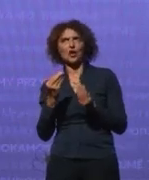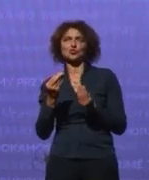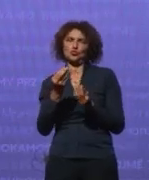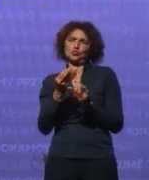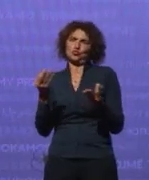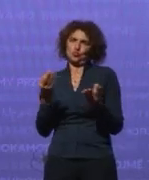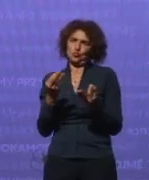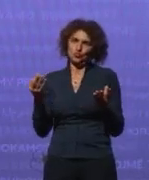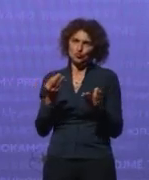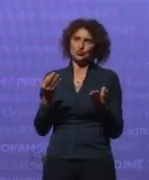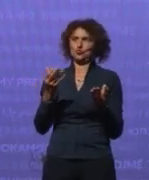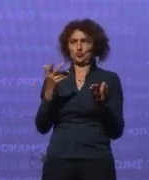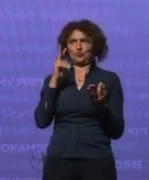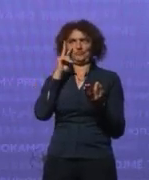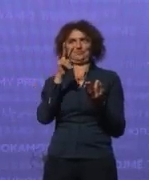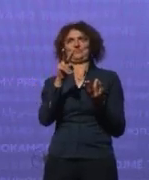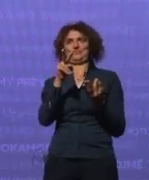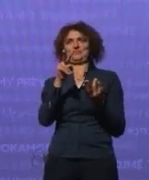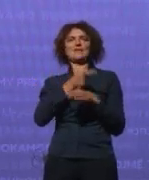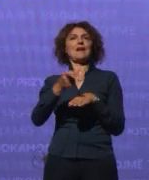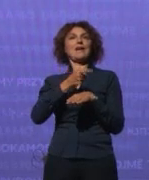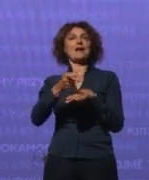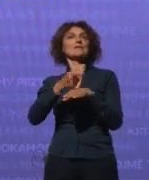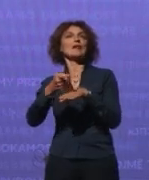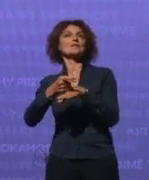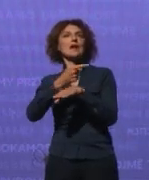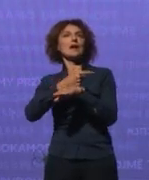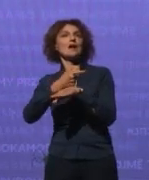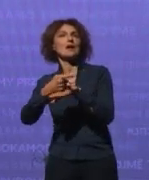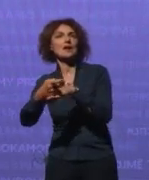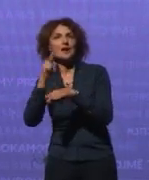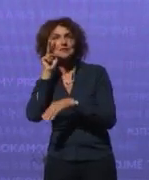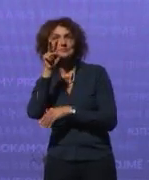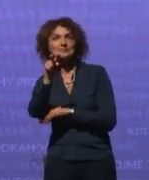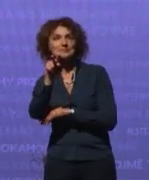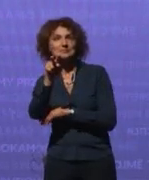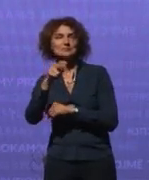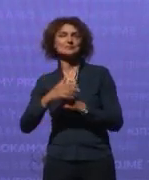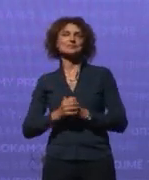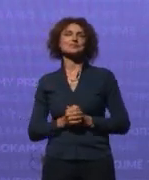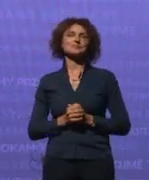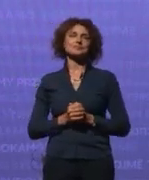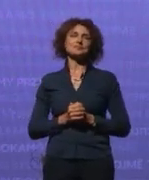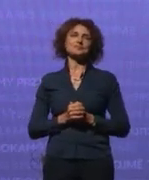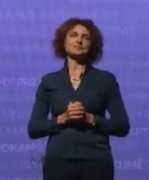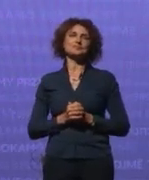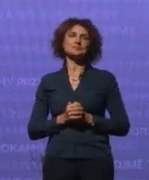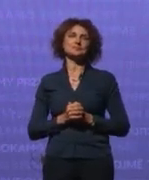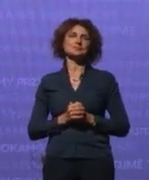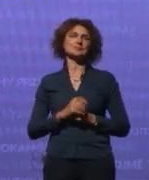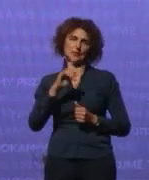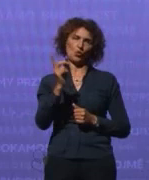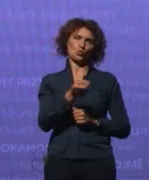of a gaze. And I'm pretty sure that each one of you has had that experience of interacting with someone